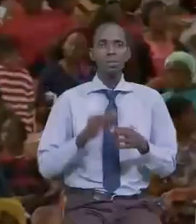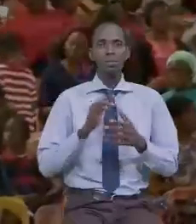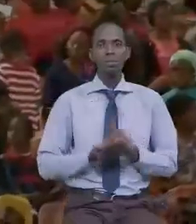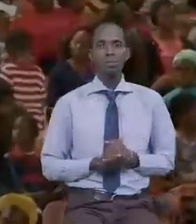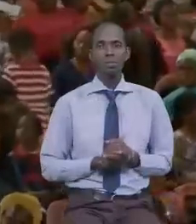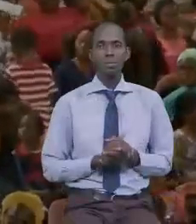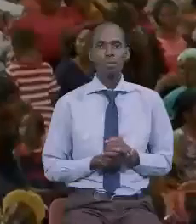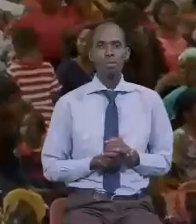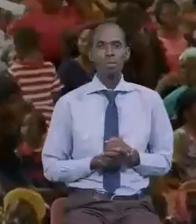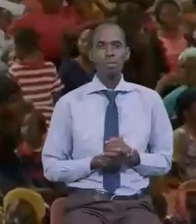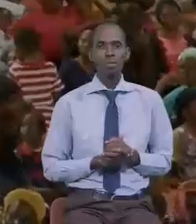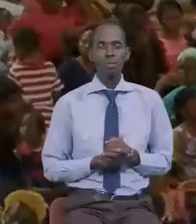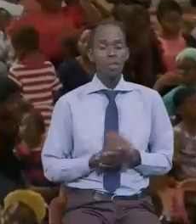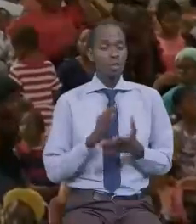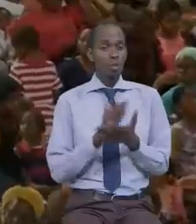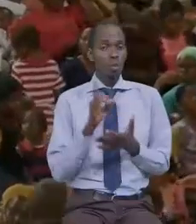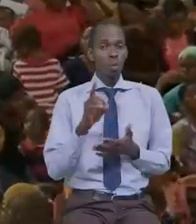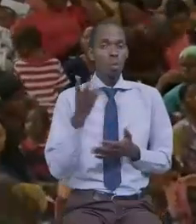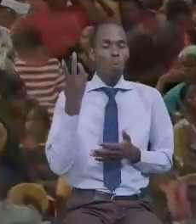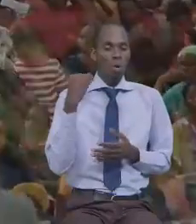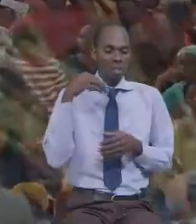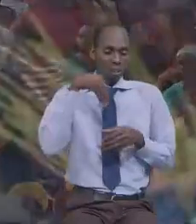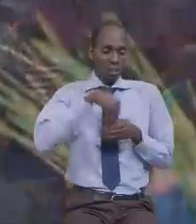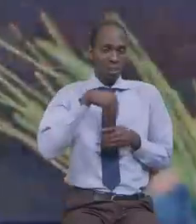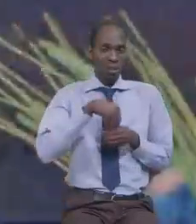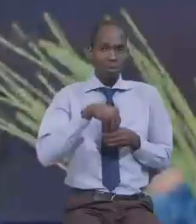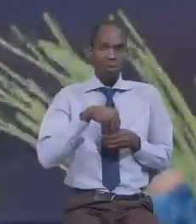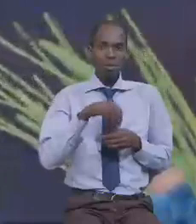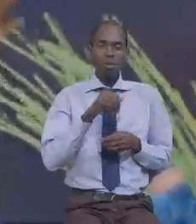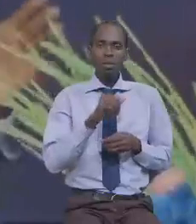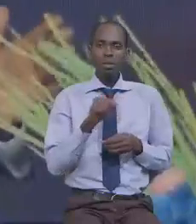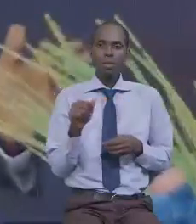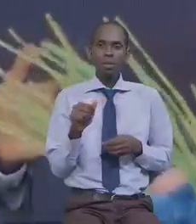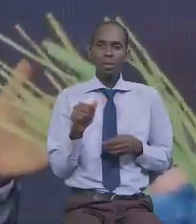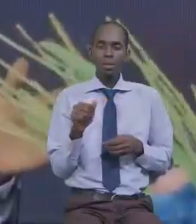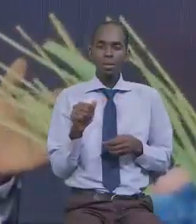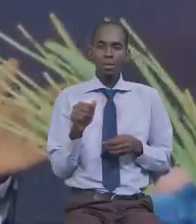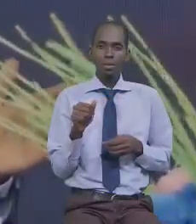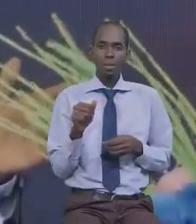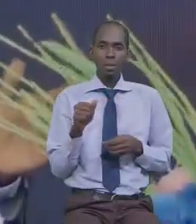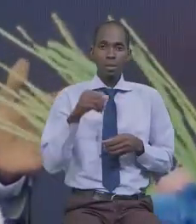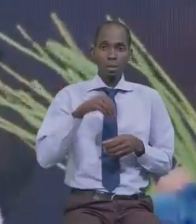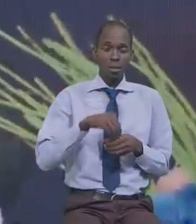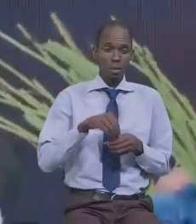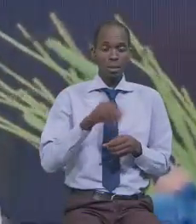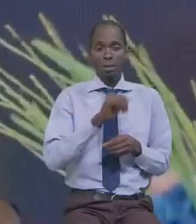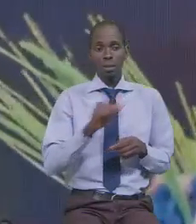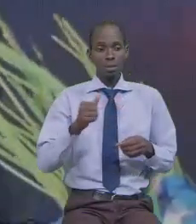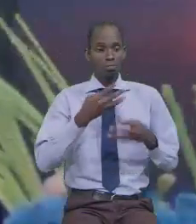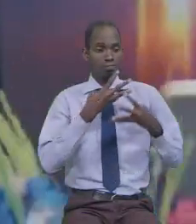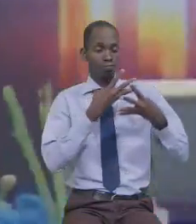Somebody is inside a bar, inside the cell. There